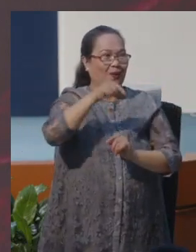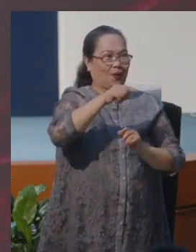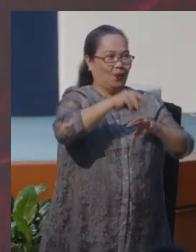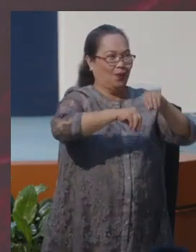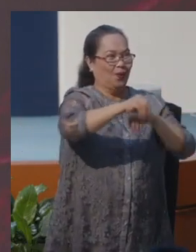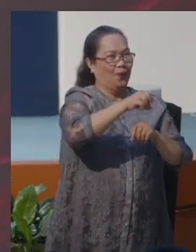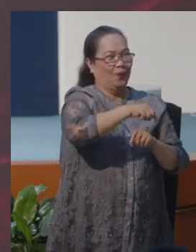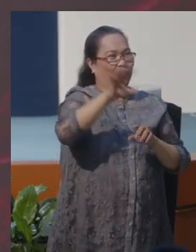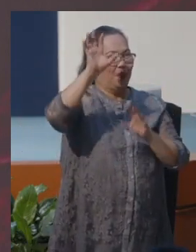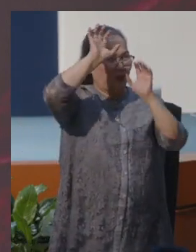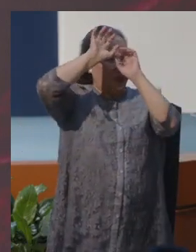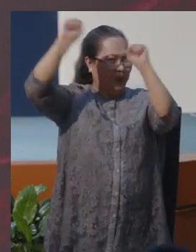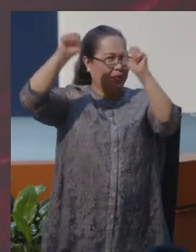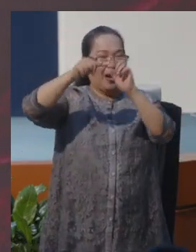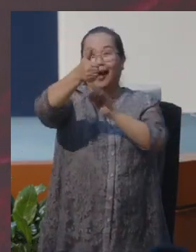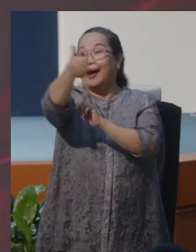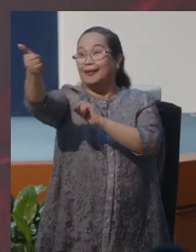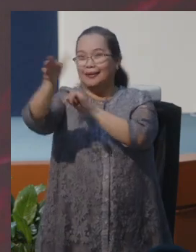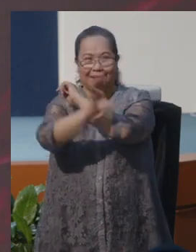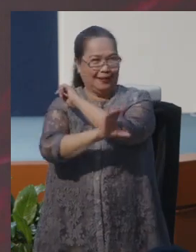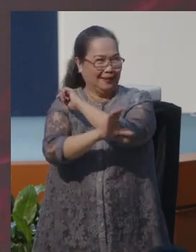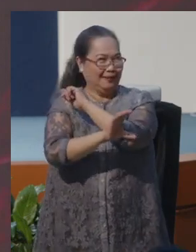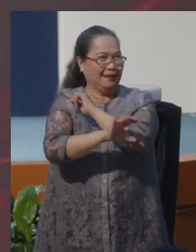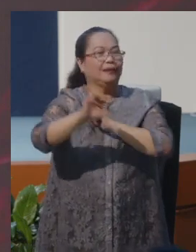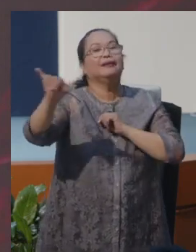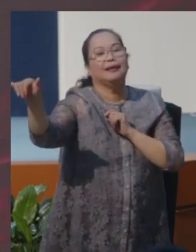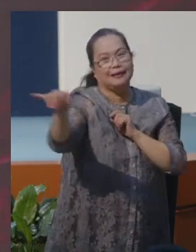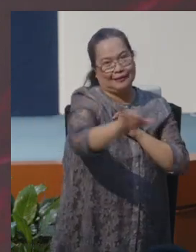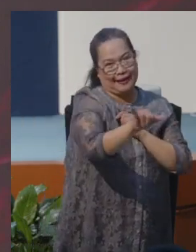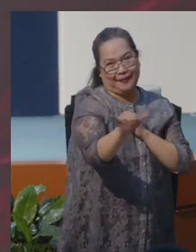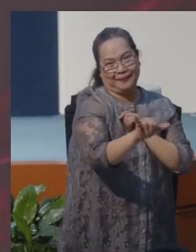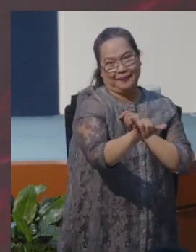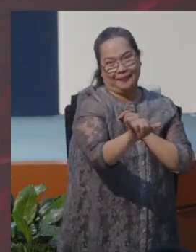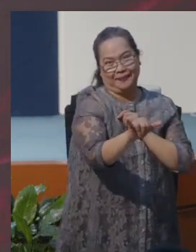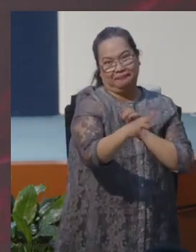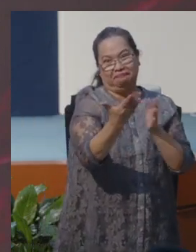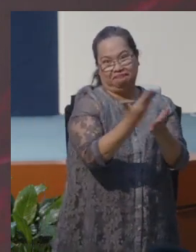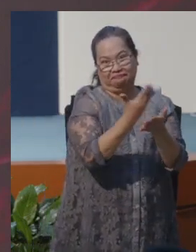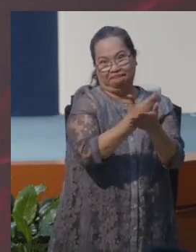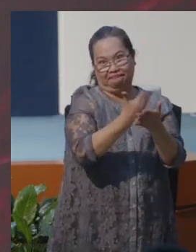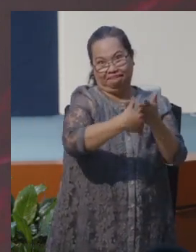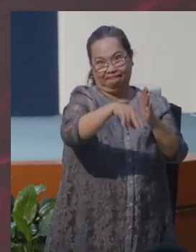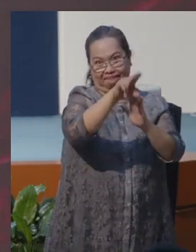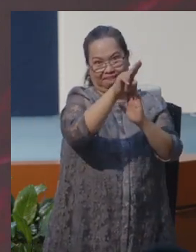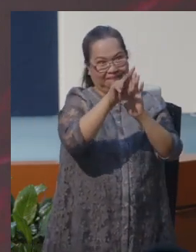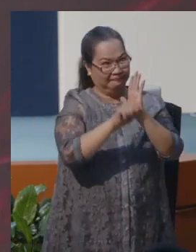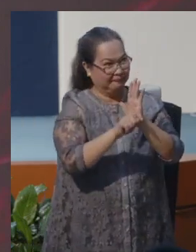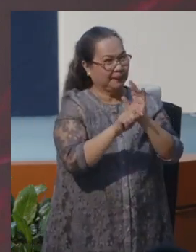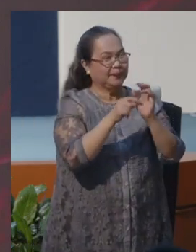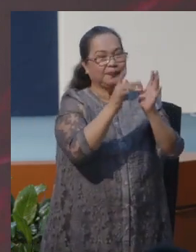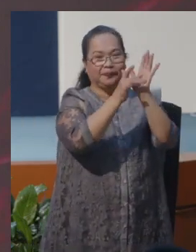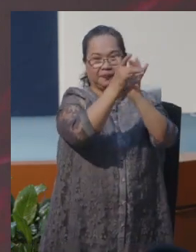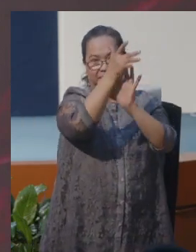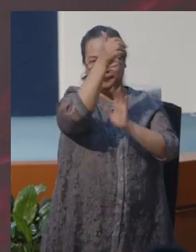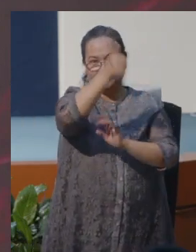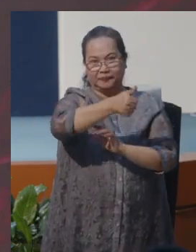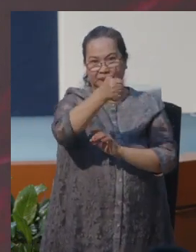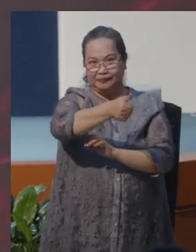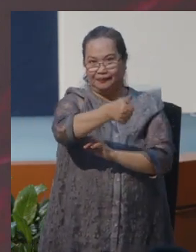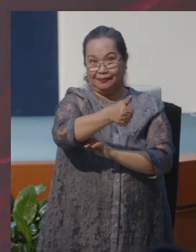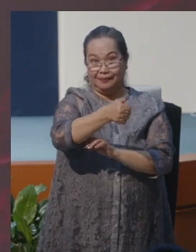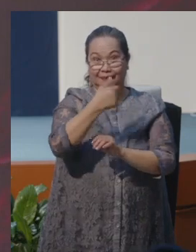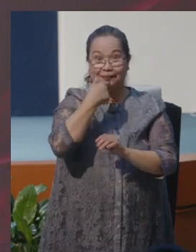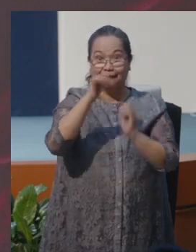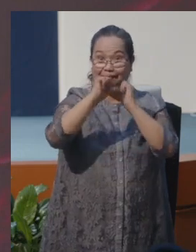New Testament, indeed the supreme apostle in the New Testament, was Jesus himself. Ang ating